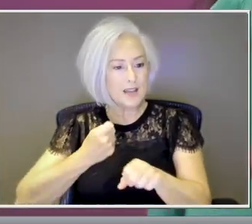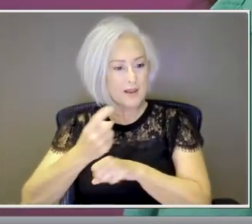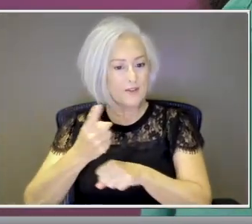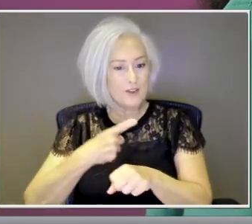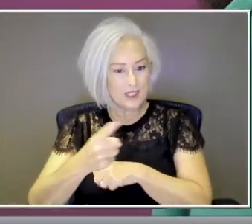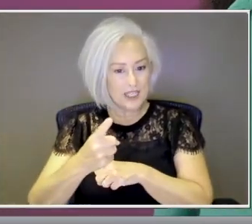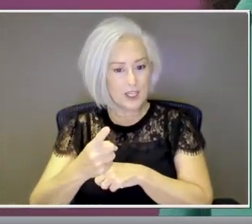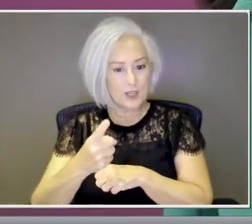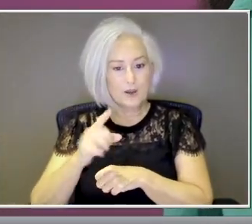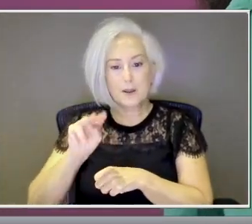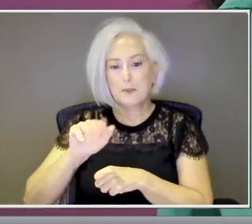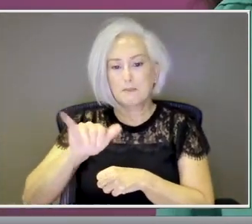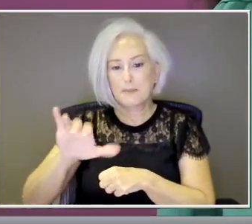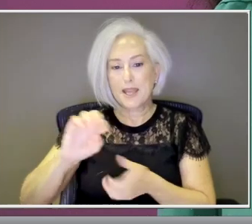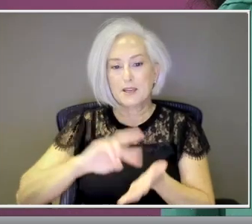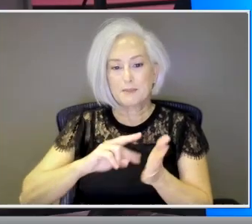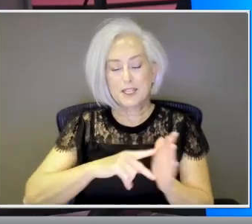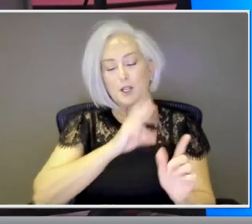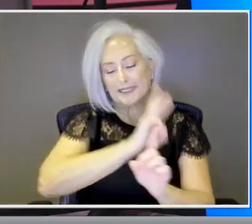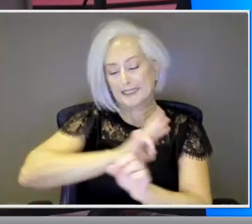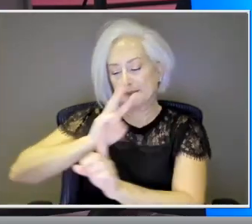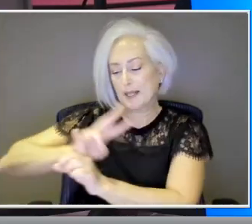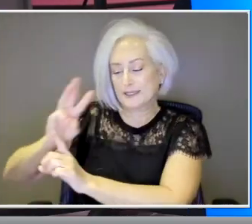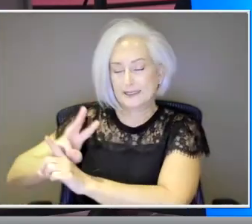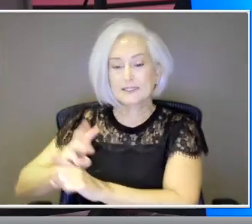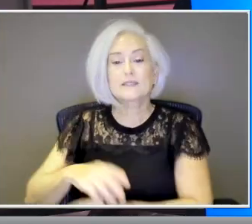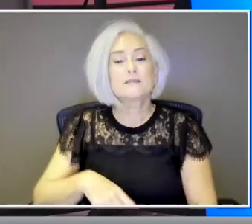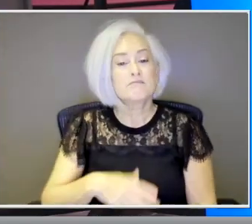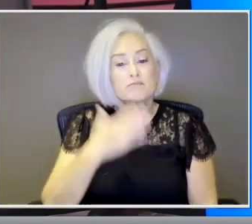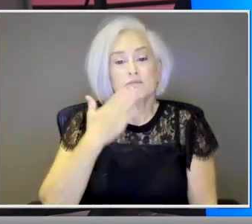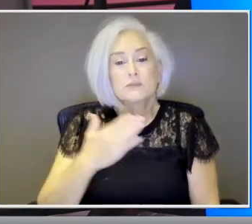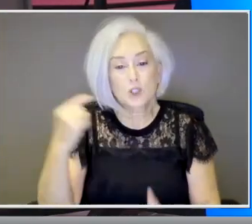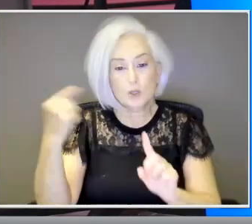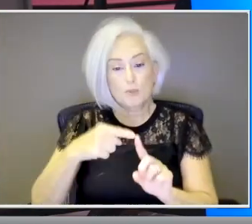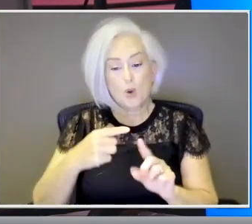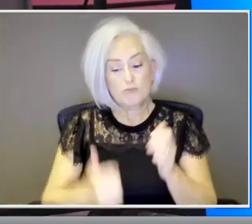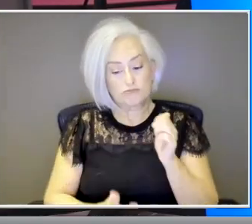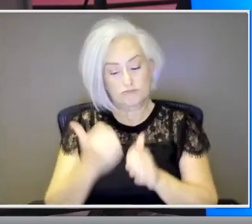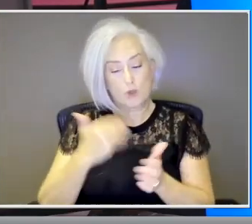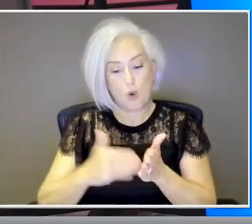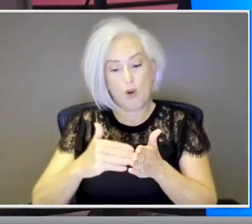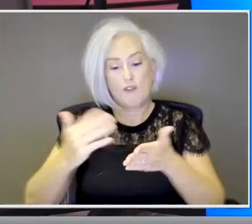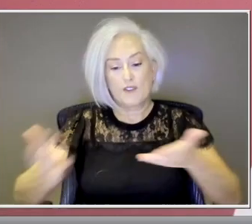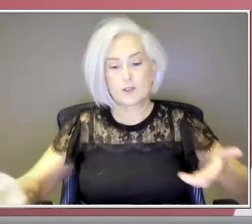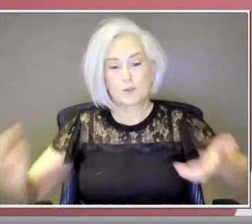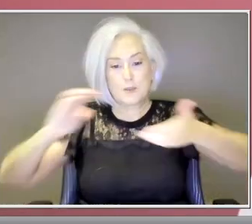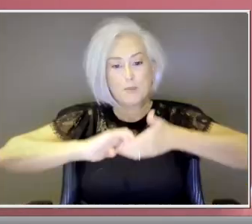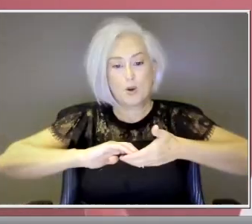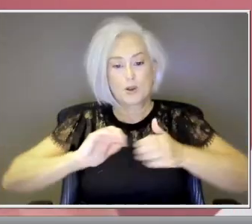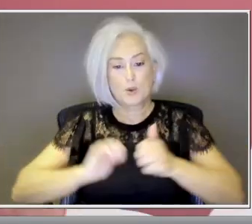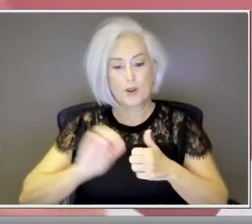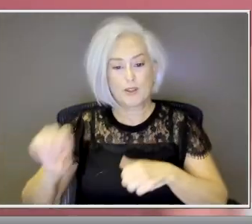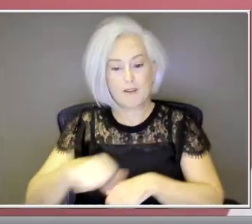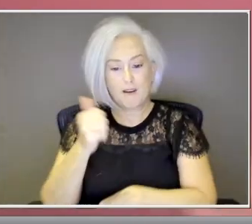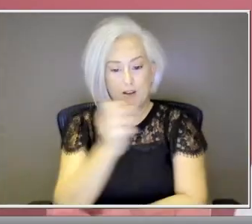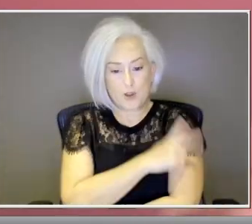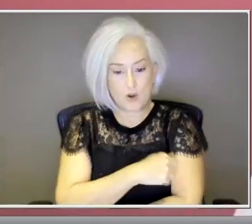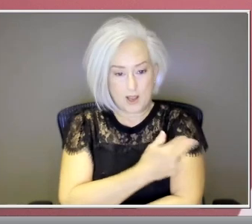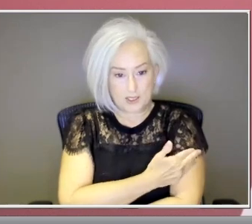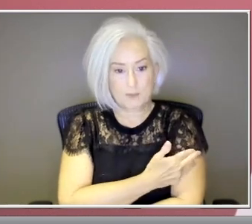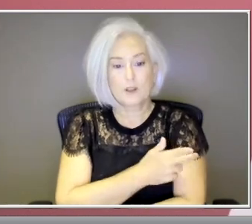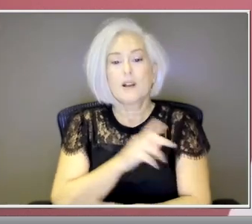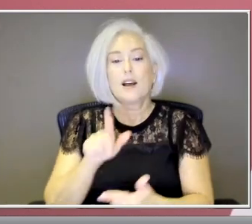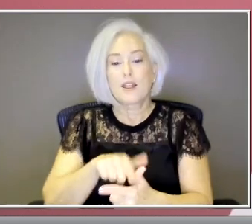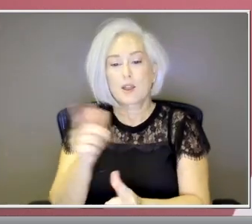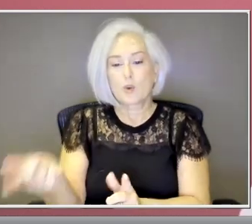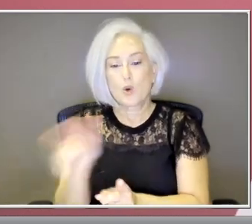at... You balance it out. Yeah. And it's an excellent point. We often do partner with other folks, and when we do that, then we do alternate kind of back and